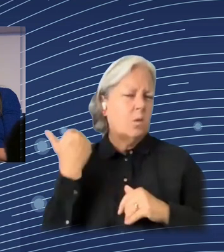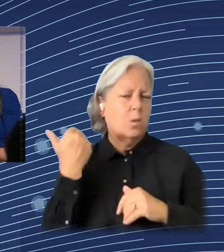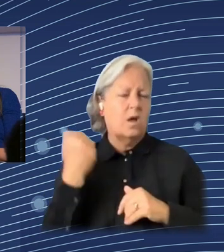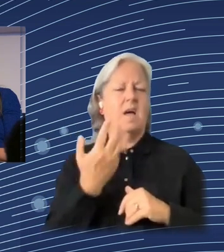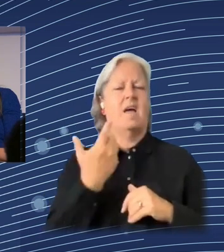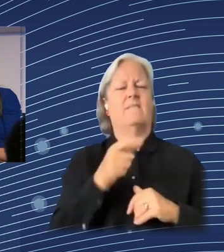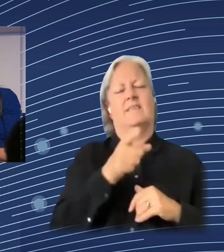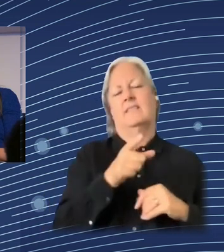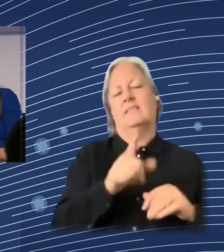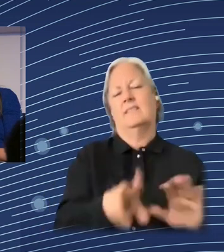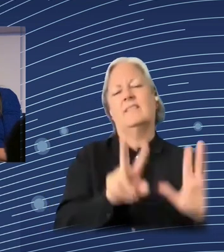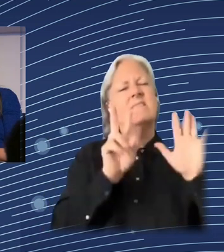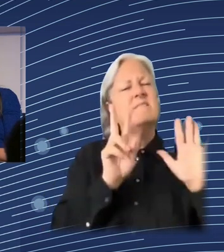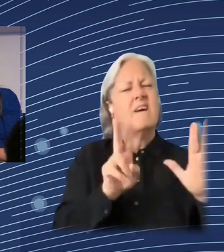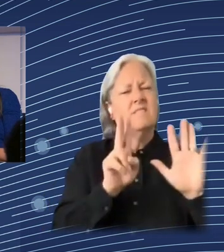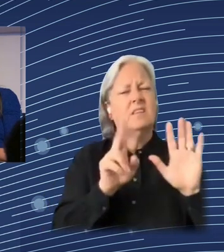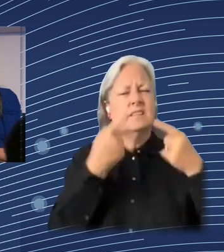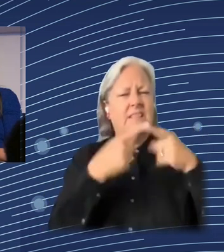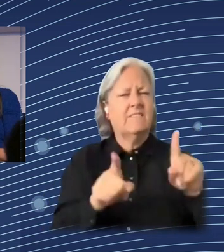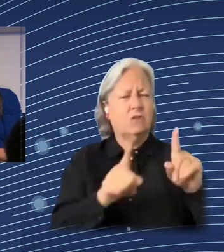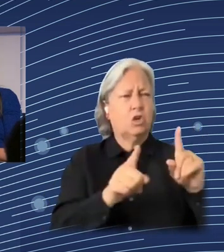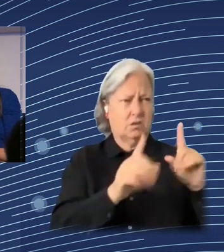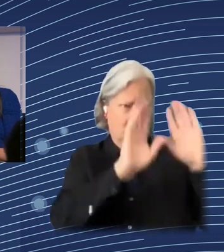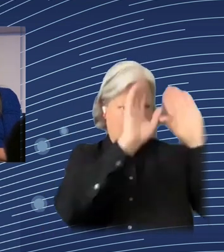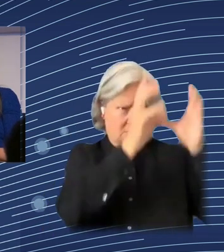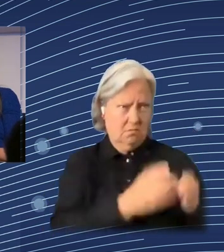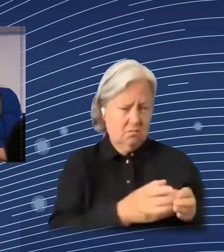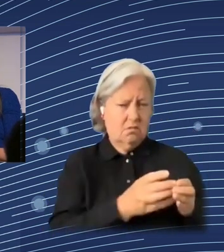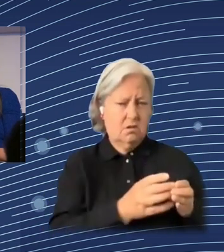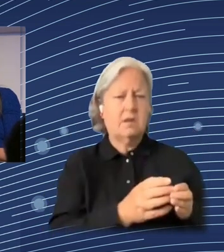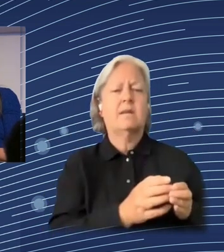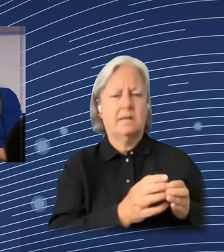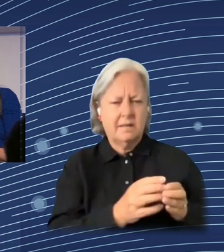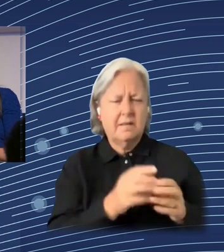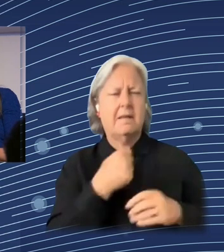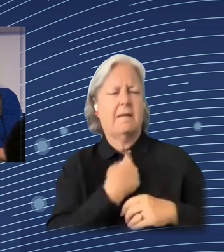And we identified common sick leave, and